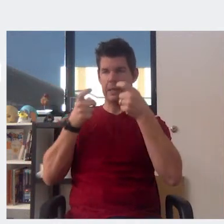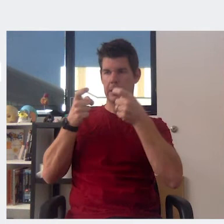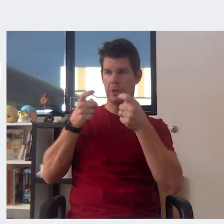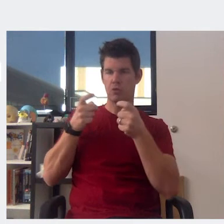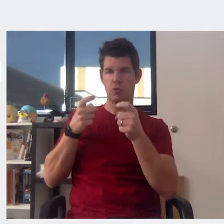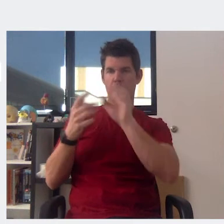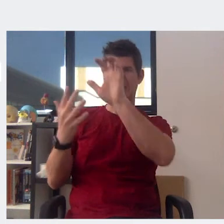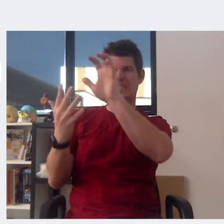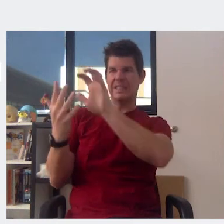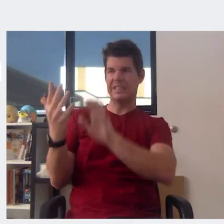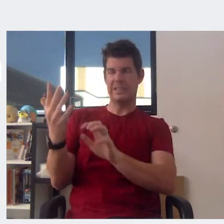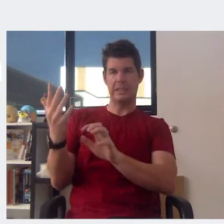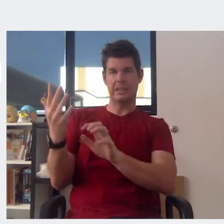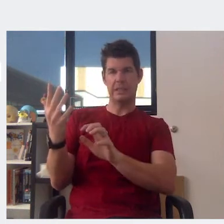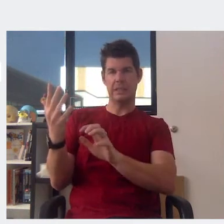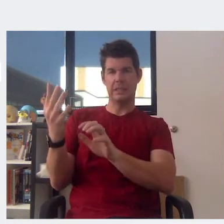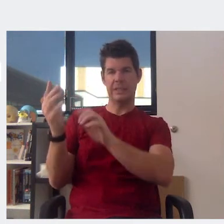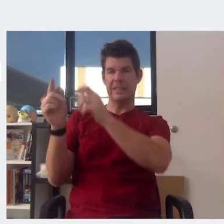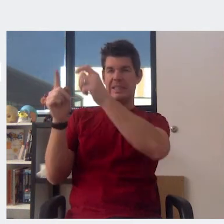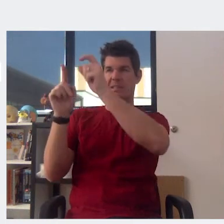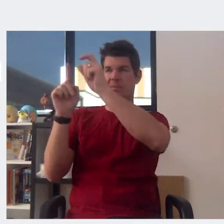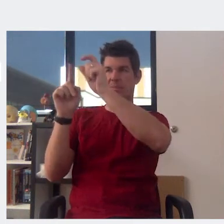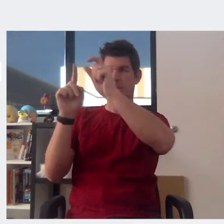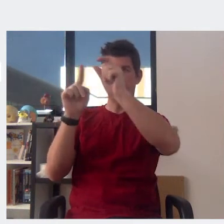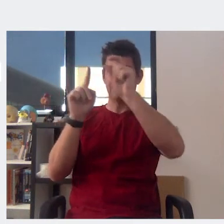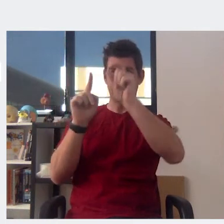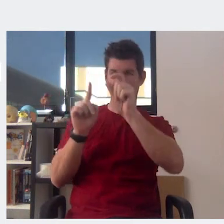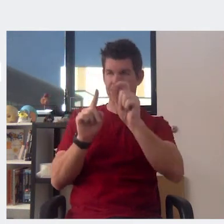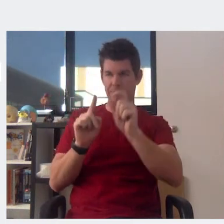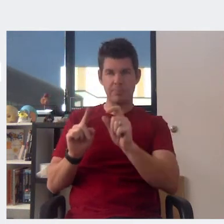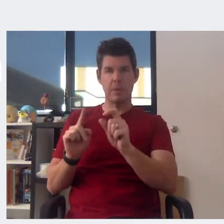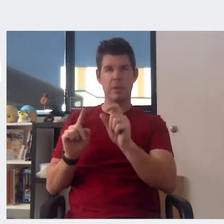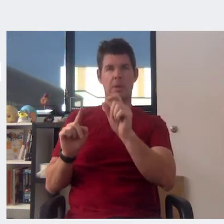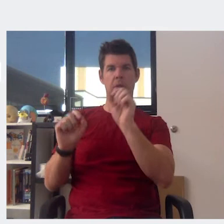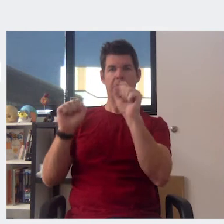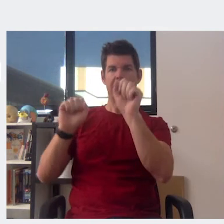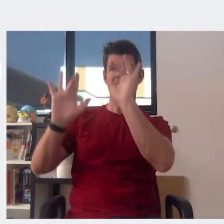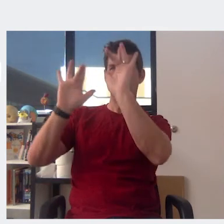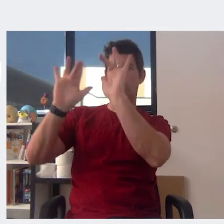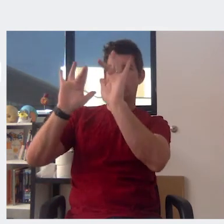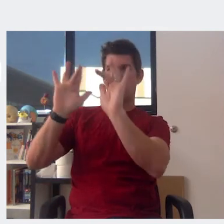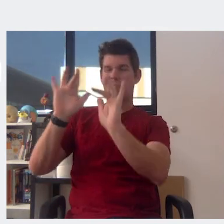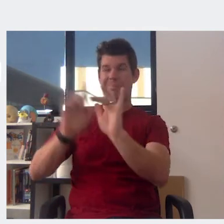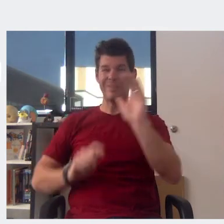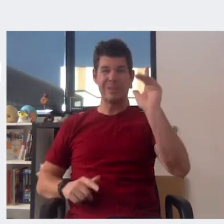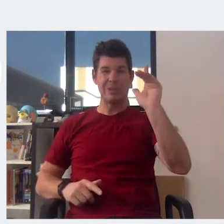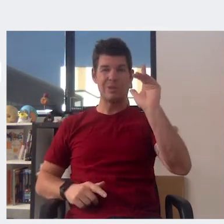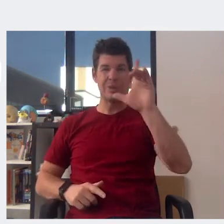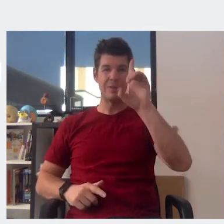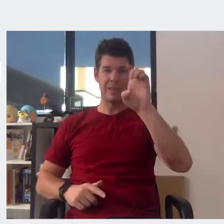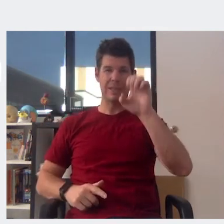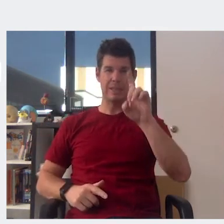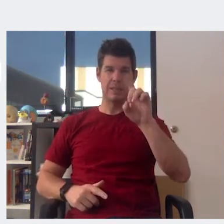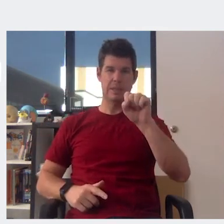the face of the microbit. So if I put mine up here to the screen, you can see that there are 25 LEDs, 5 across,